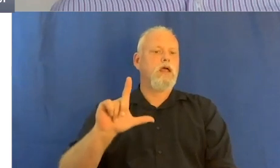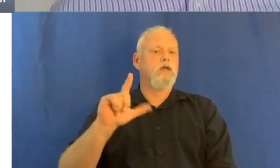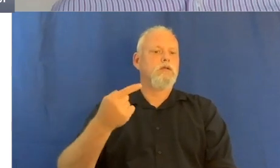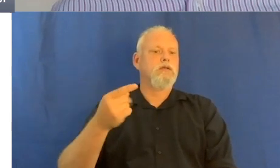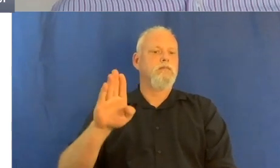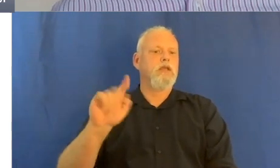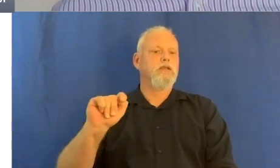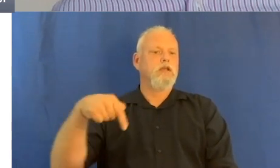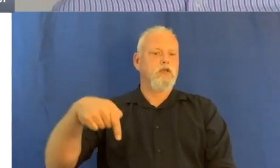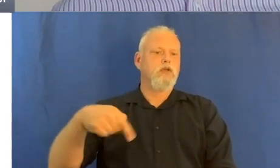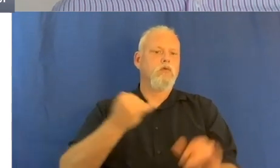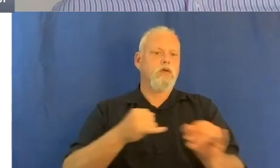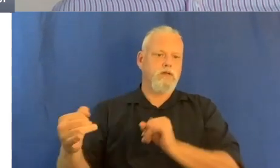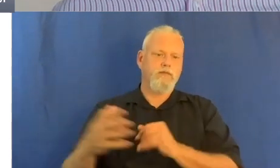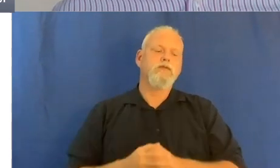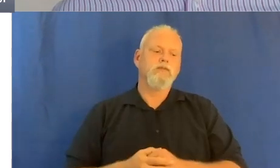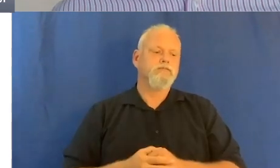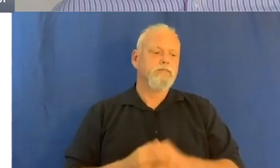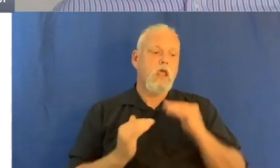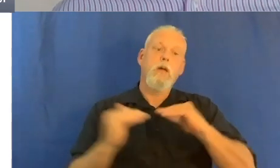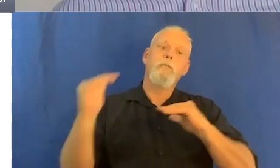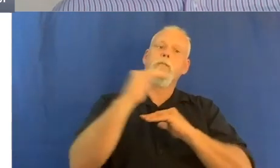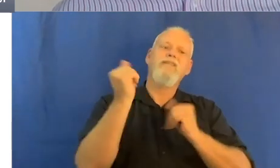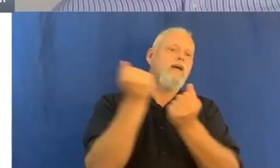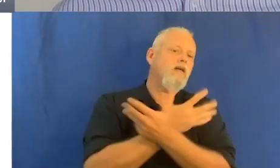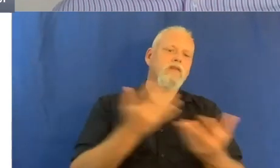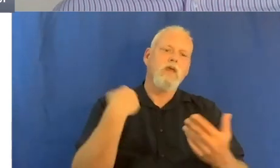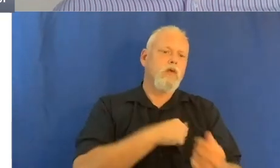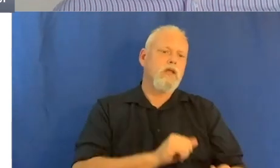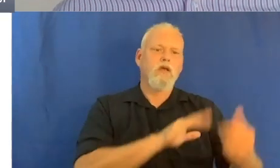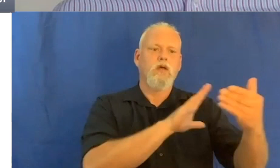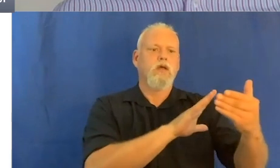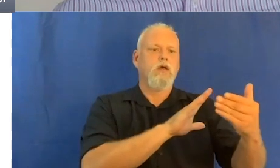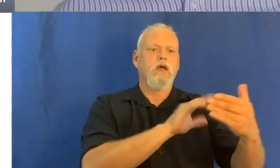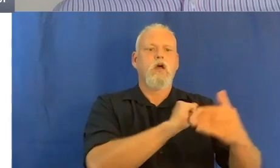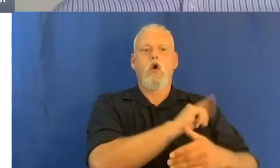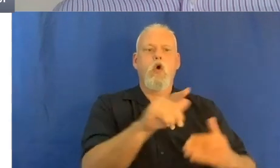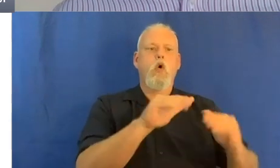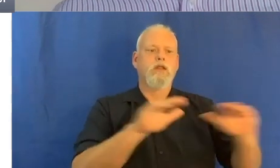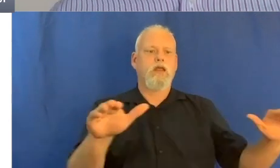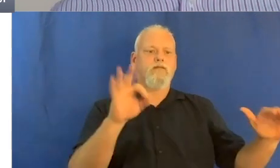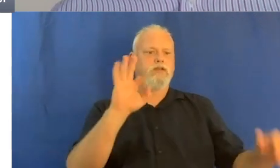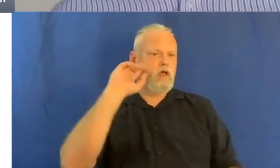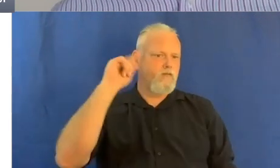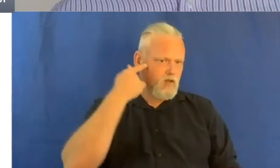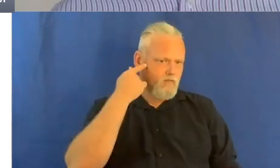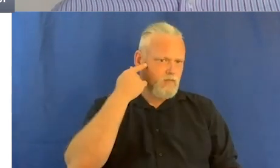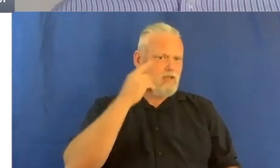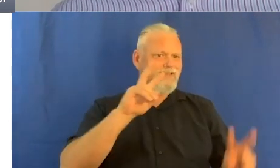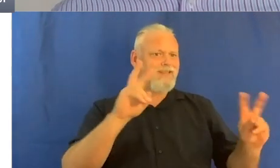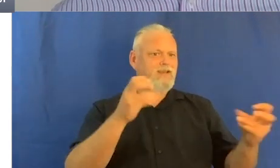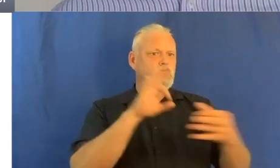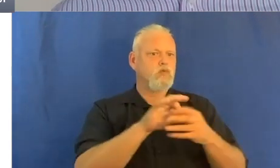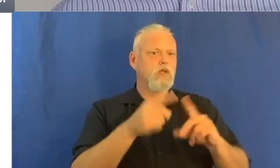individuals. You know, above all, we need to address at all levels of government the issues